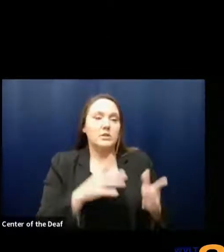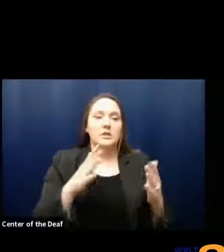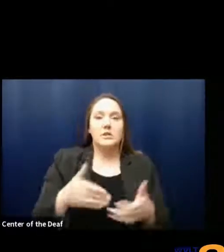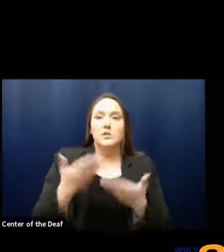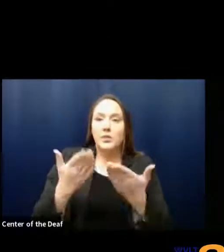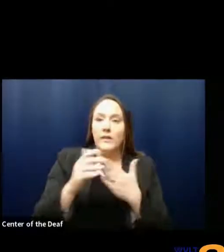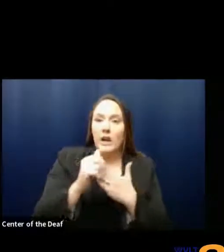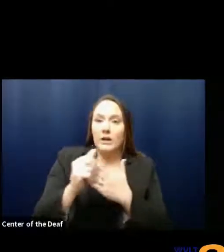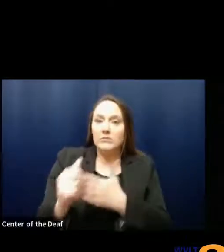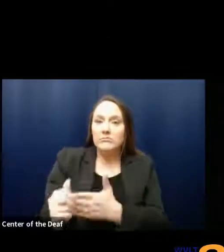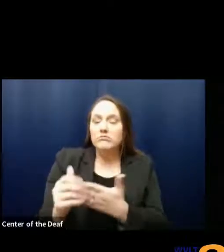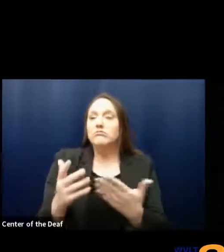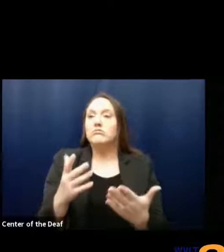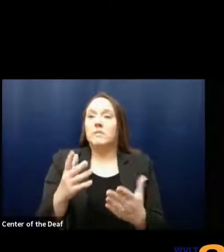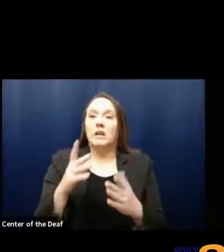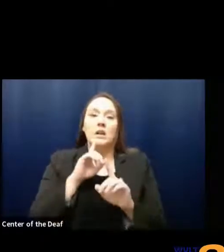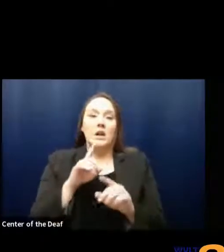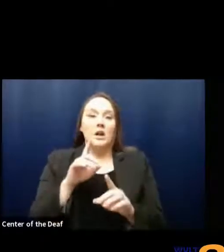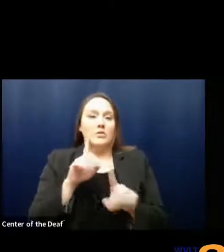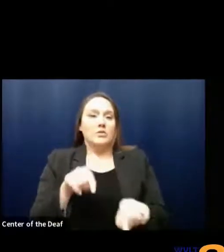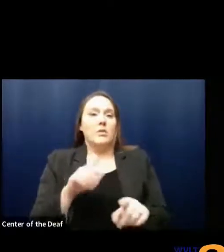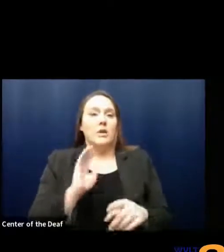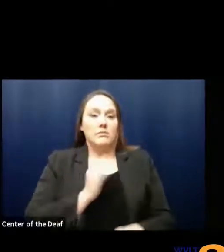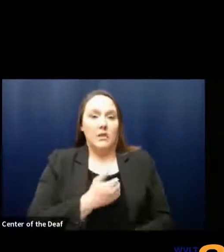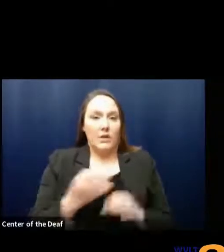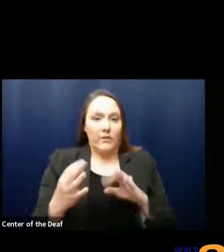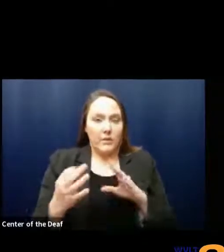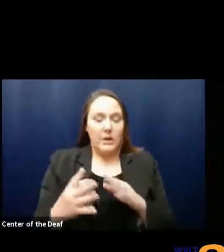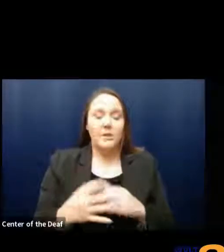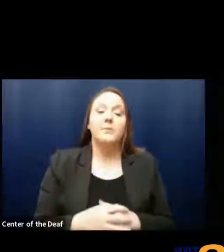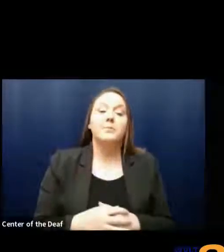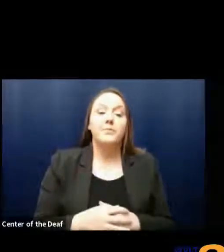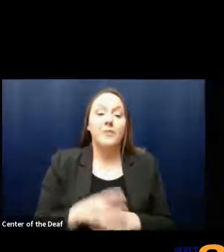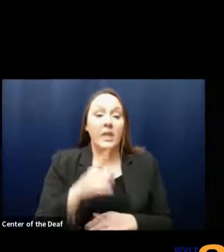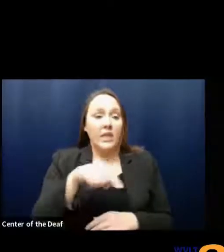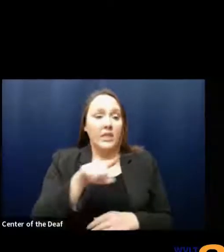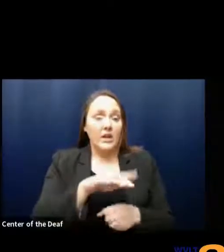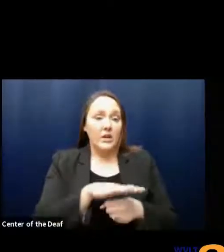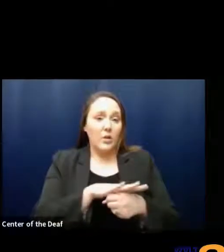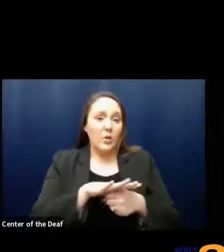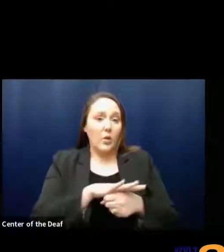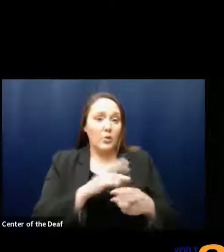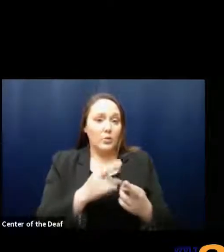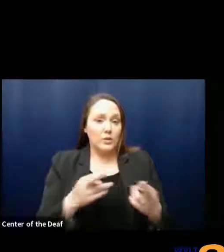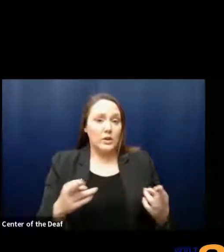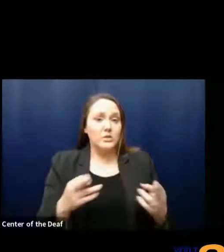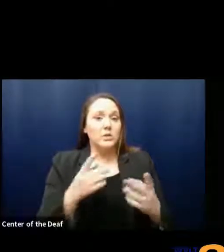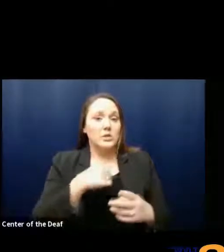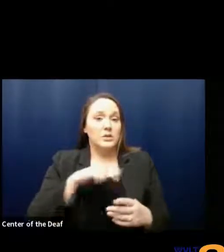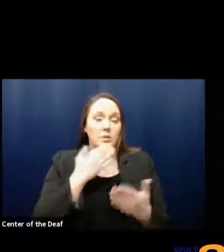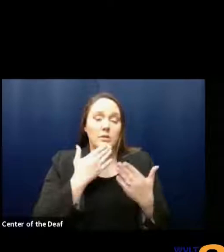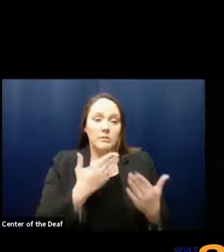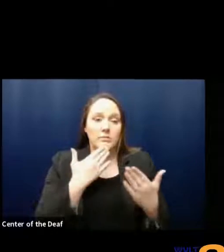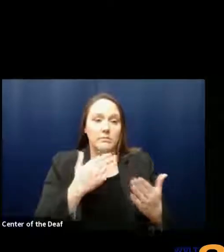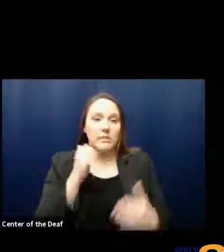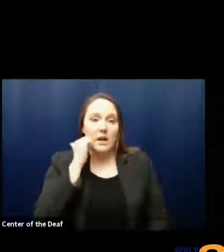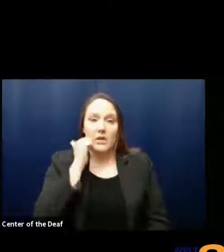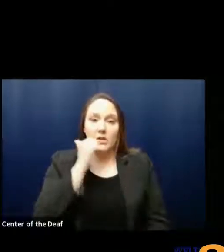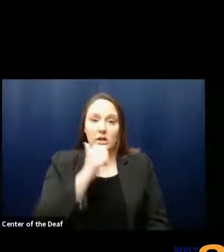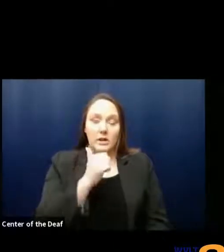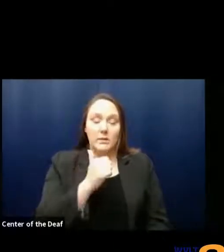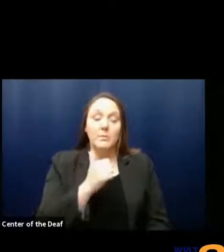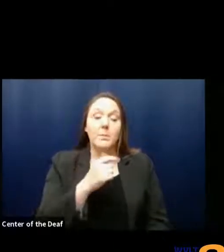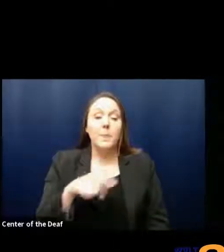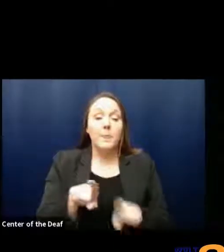feedback. Their commitment to being a resource for local and regional jurisdictions is something that we are thankful for daily. We are